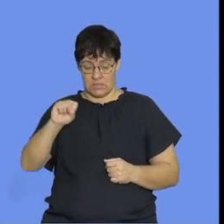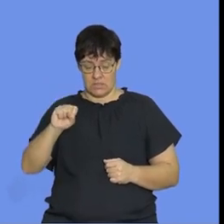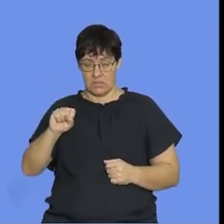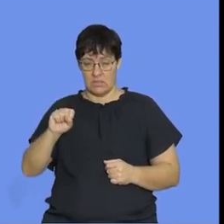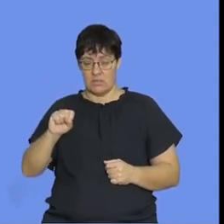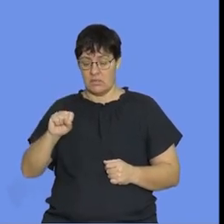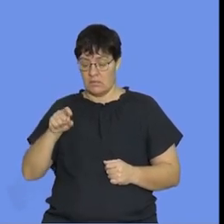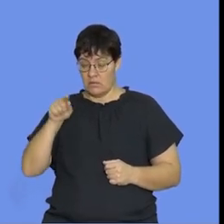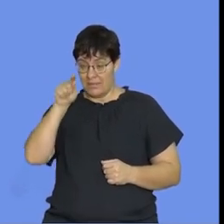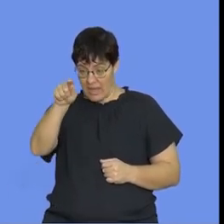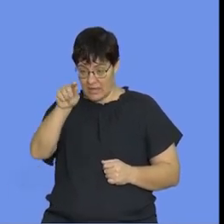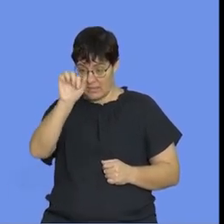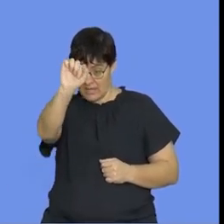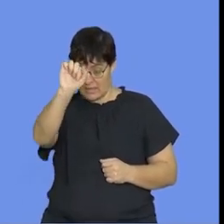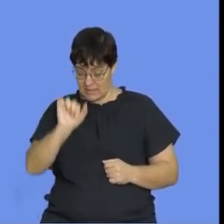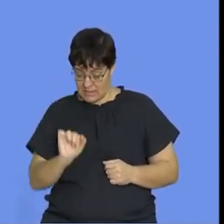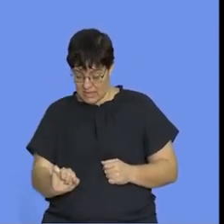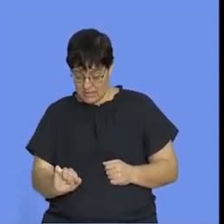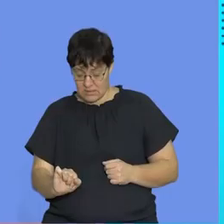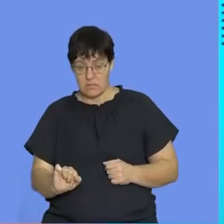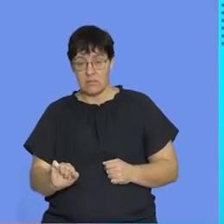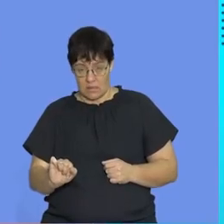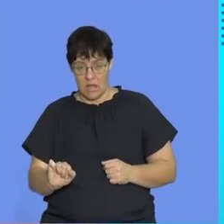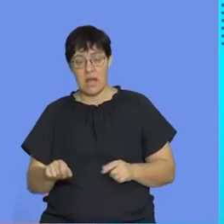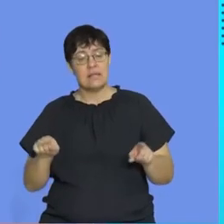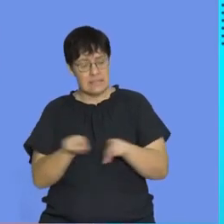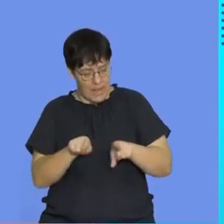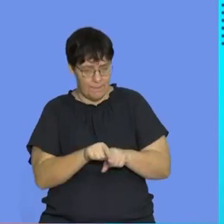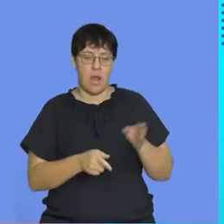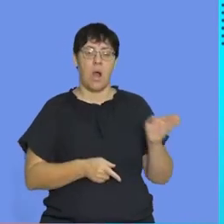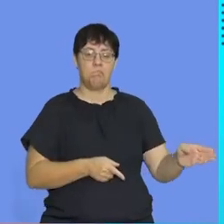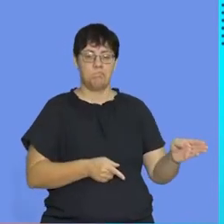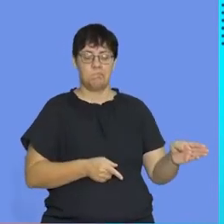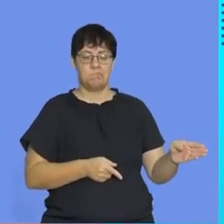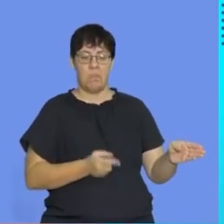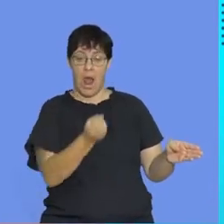number of atoms in the product. Look, we can also use